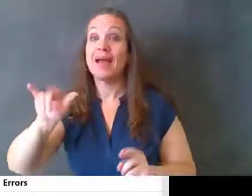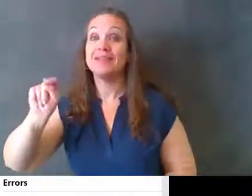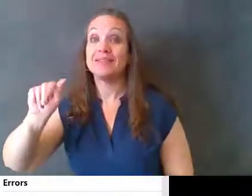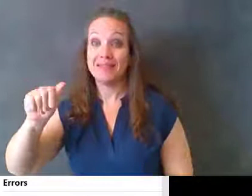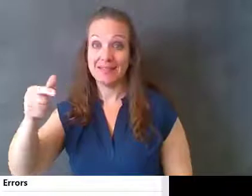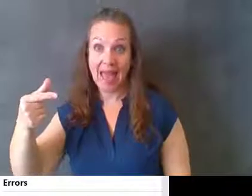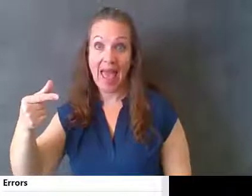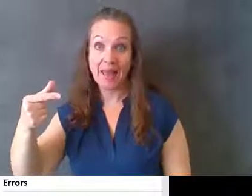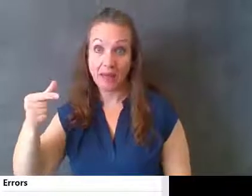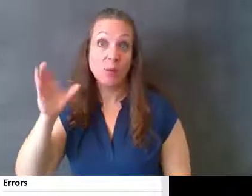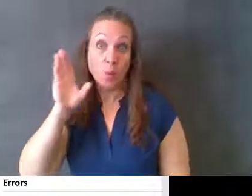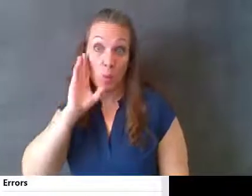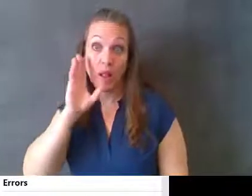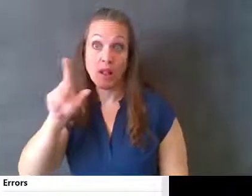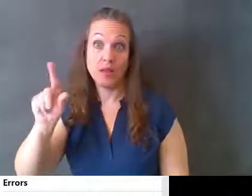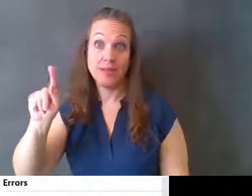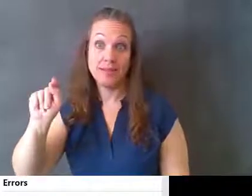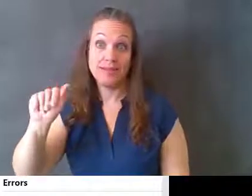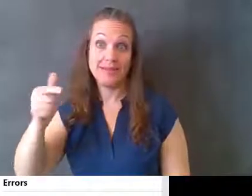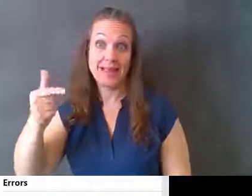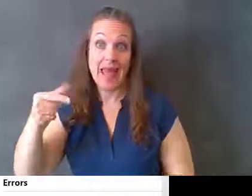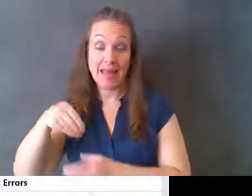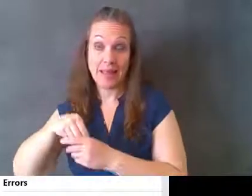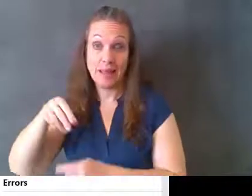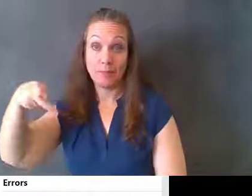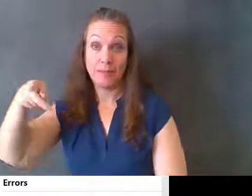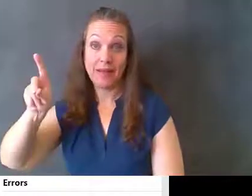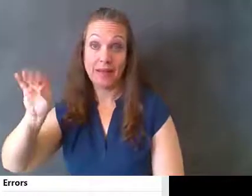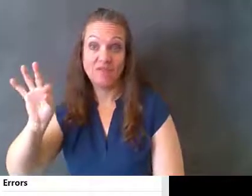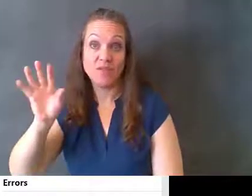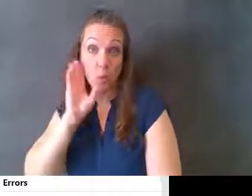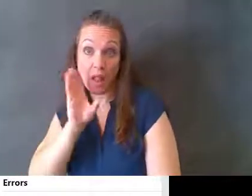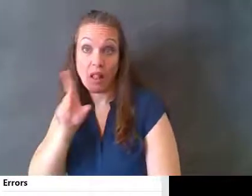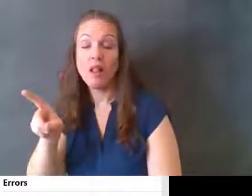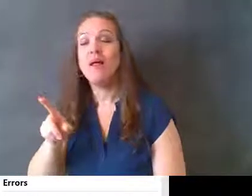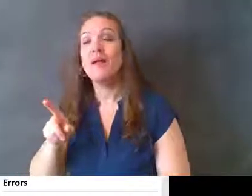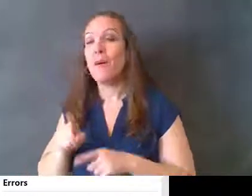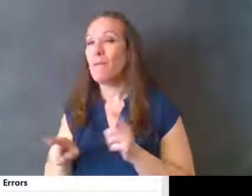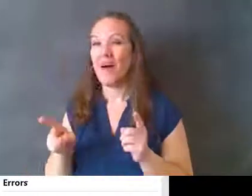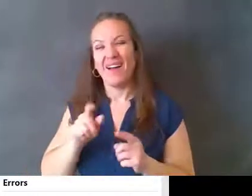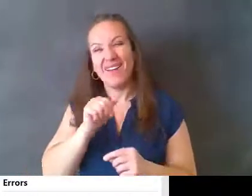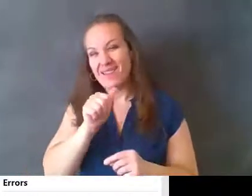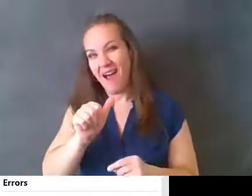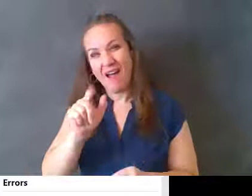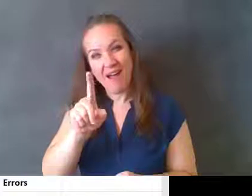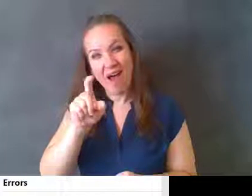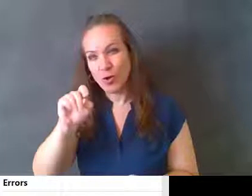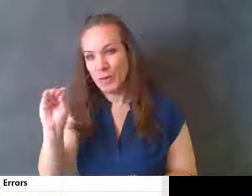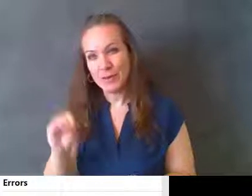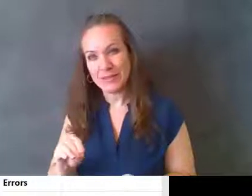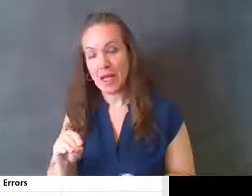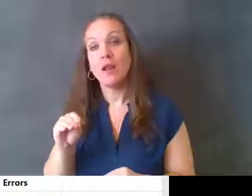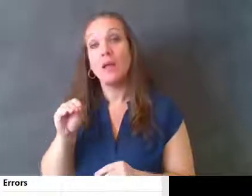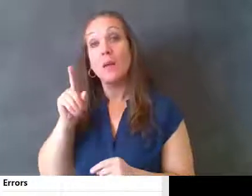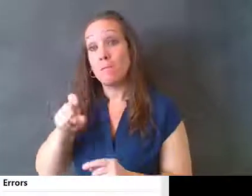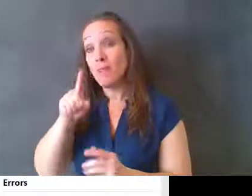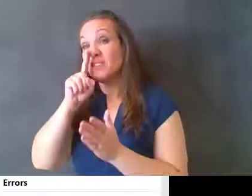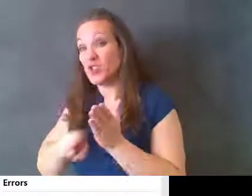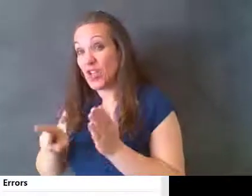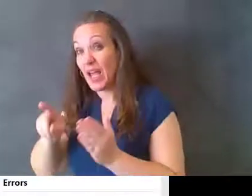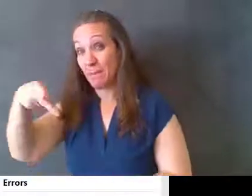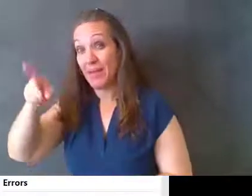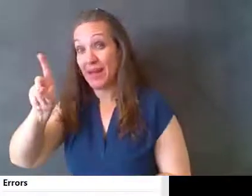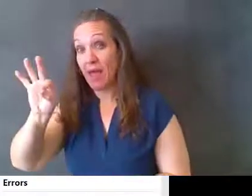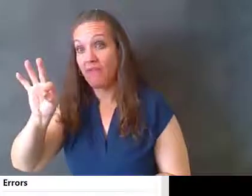not guaranteed. So you do actually need to check your PDFs to make sure that they are accessible.